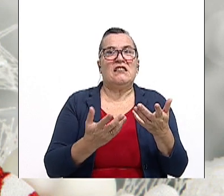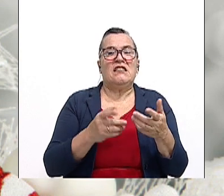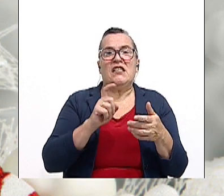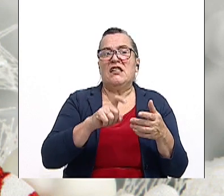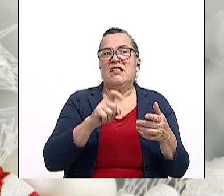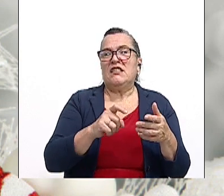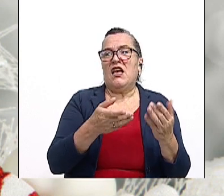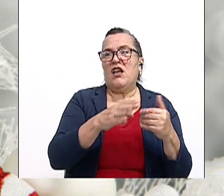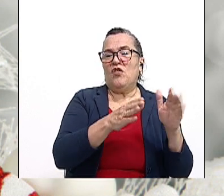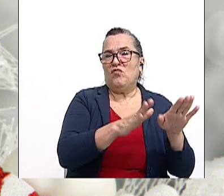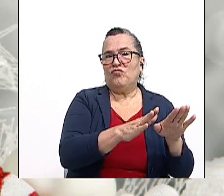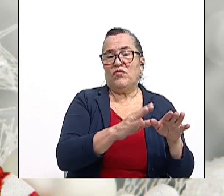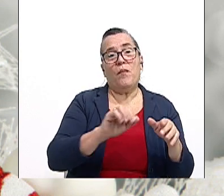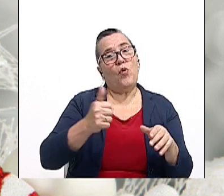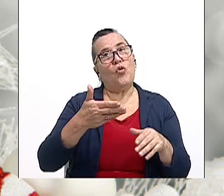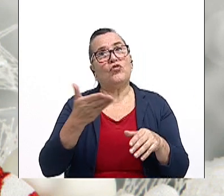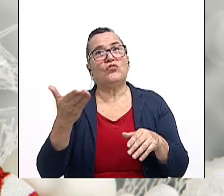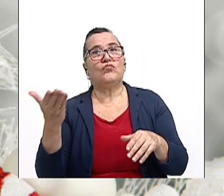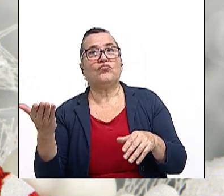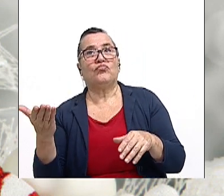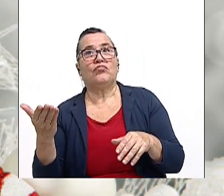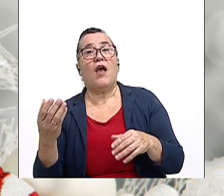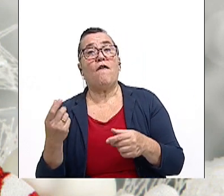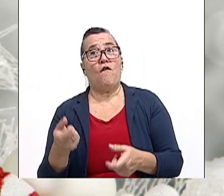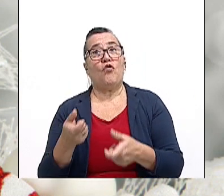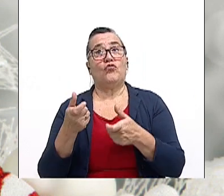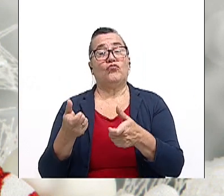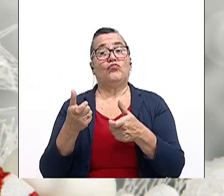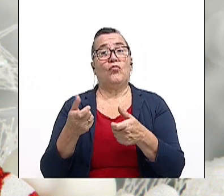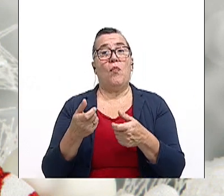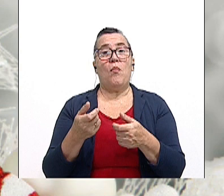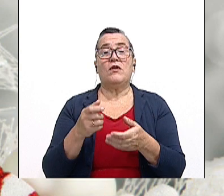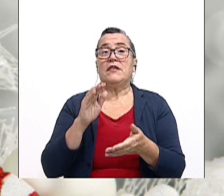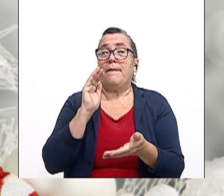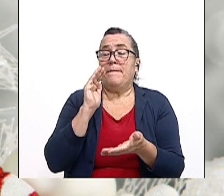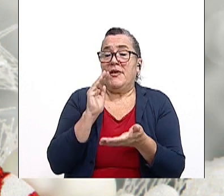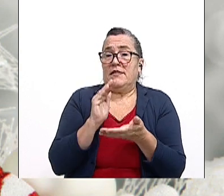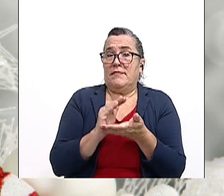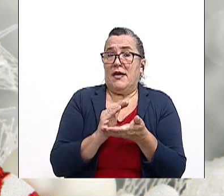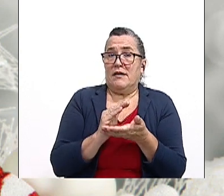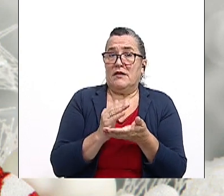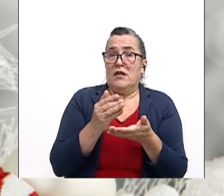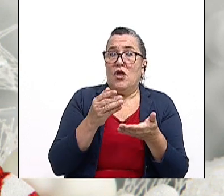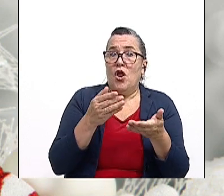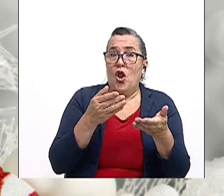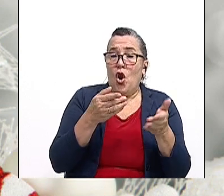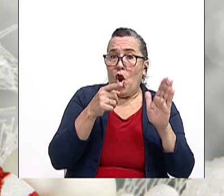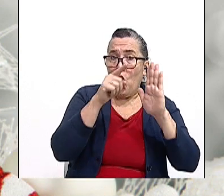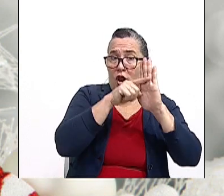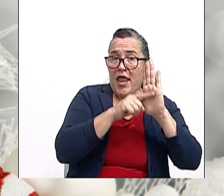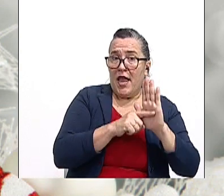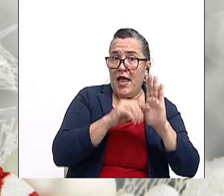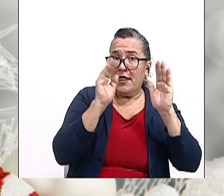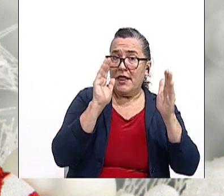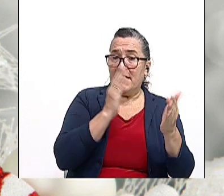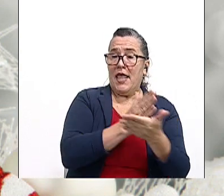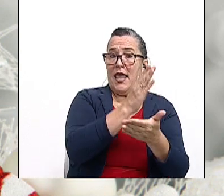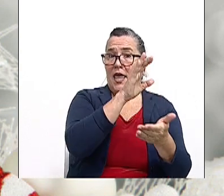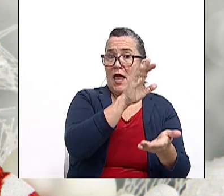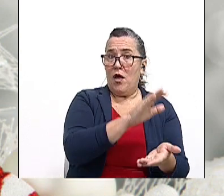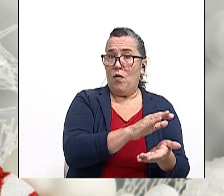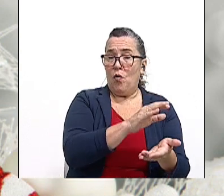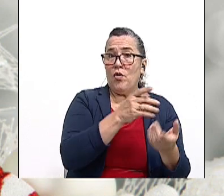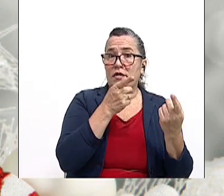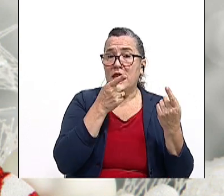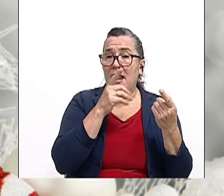the other hand, fortunately, minimizing the negative environmental and health impact of these